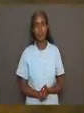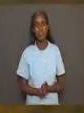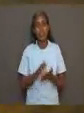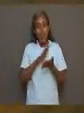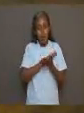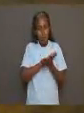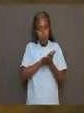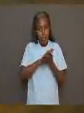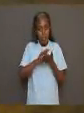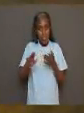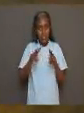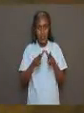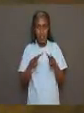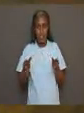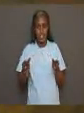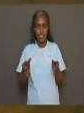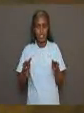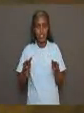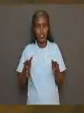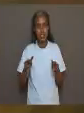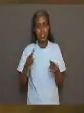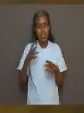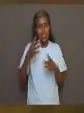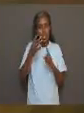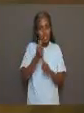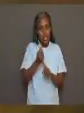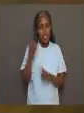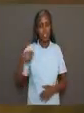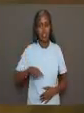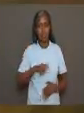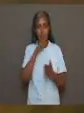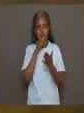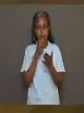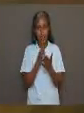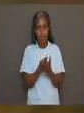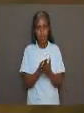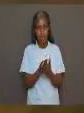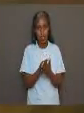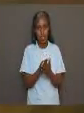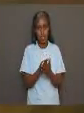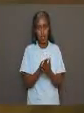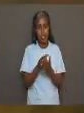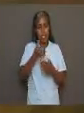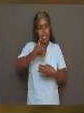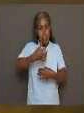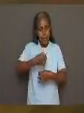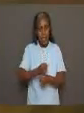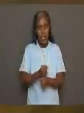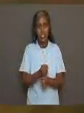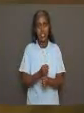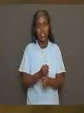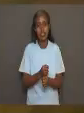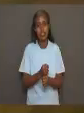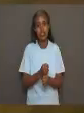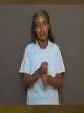Quantitative variates contained in our data can be summarized by